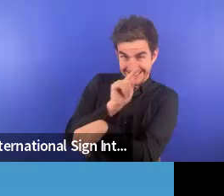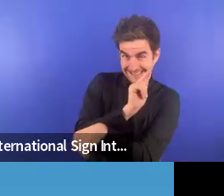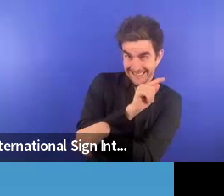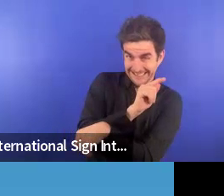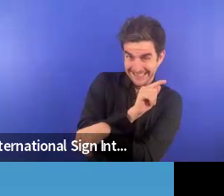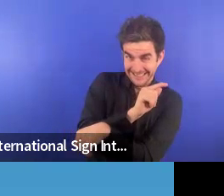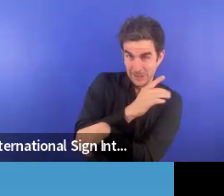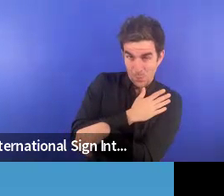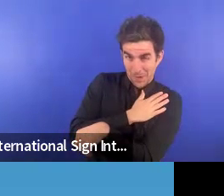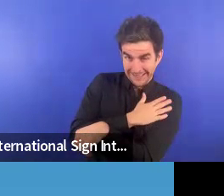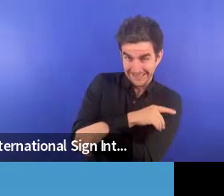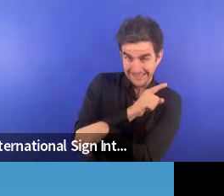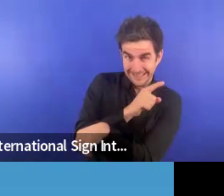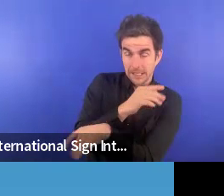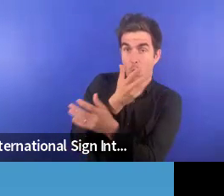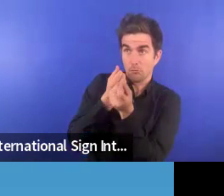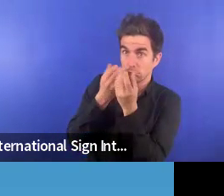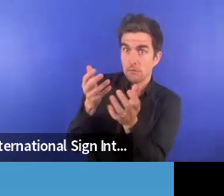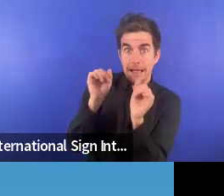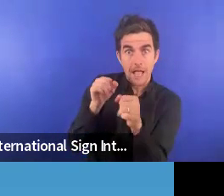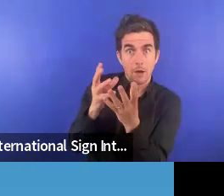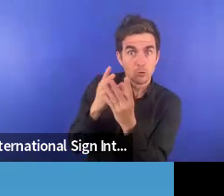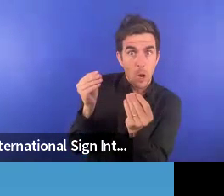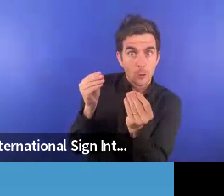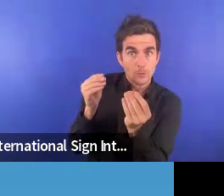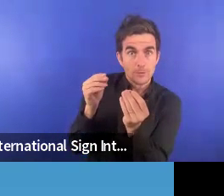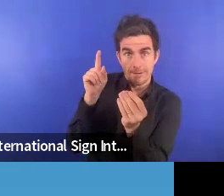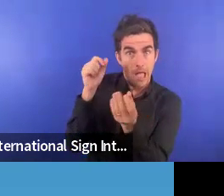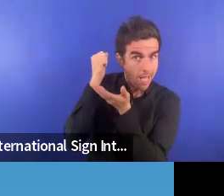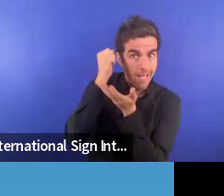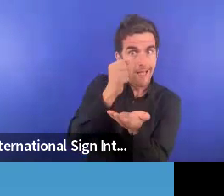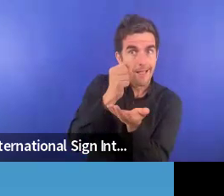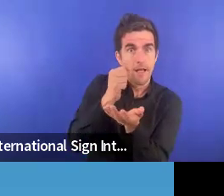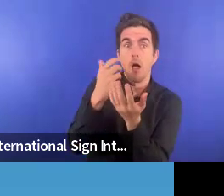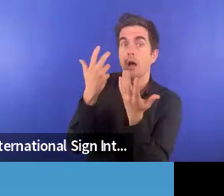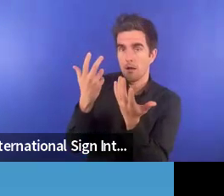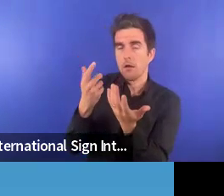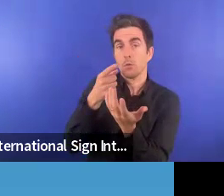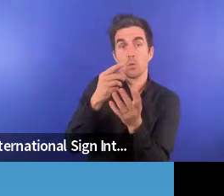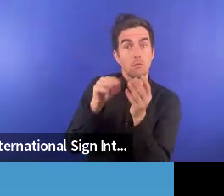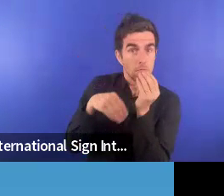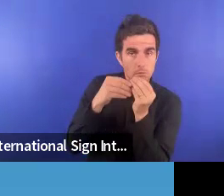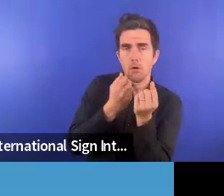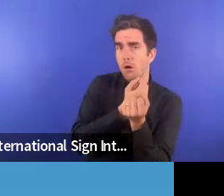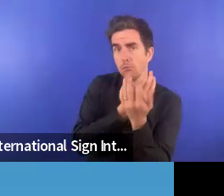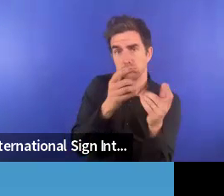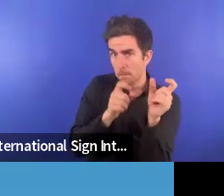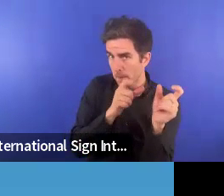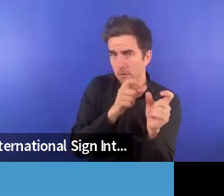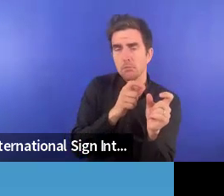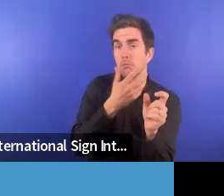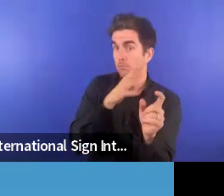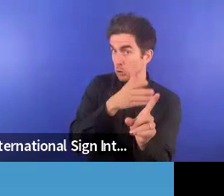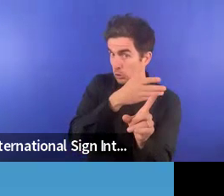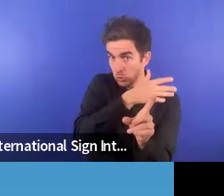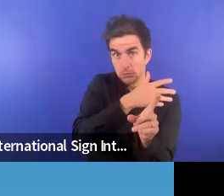or information about how in the past those interventions or those investments have made a positive health